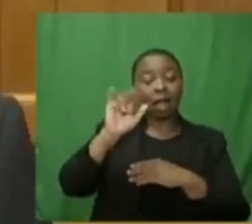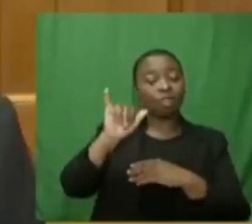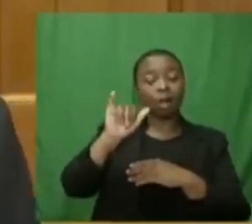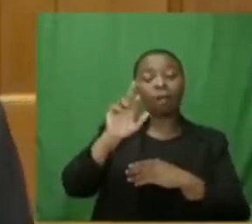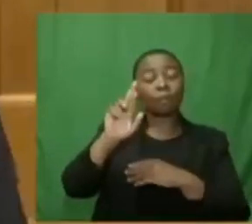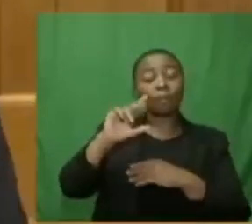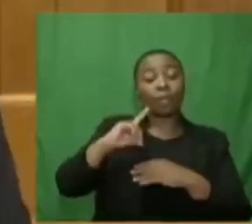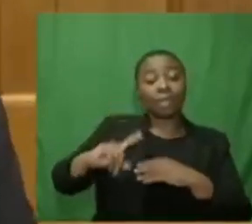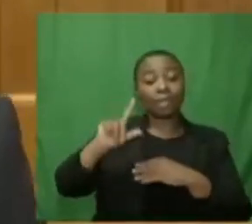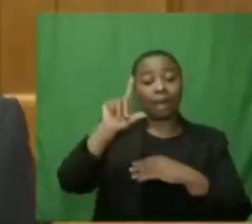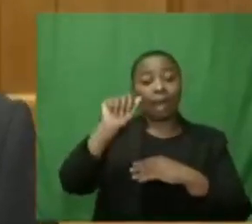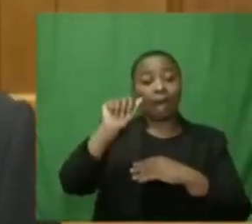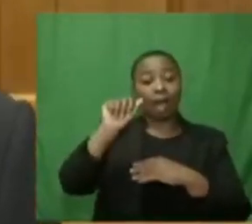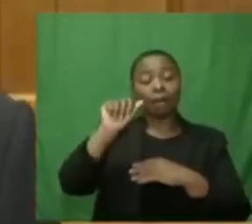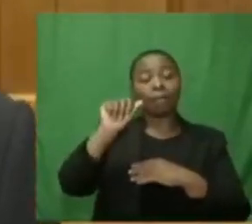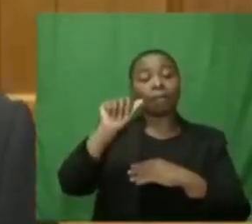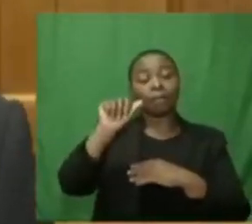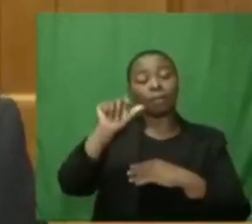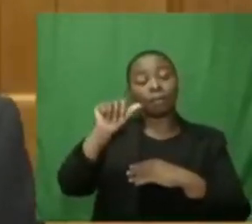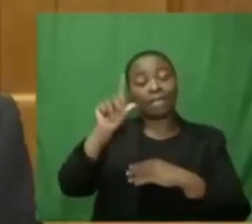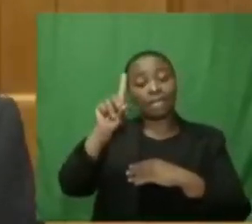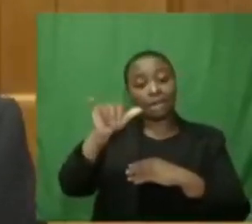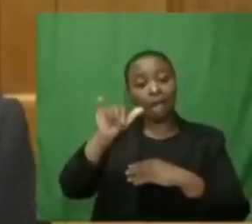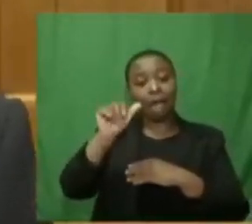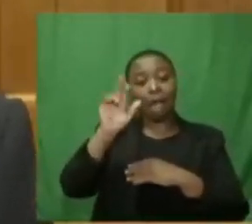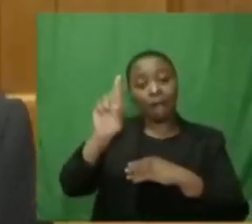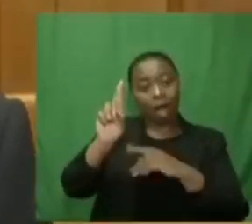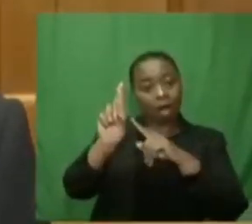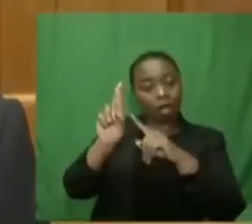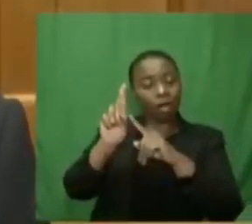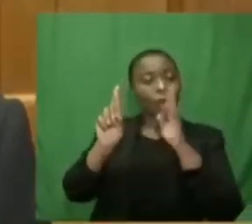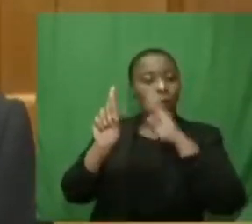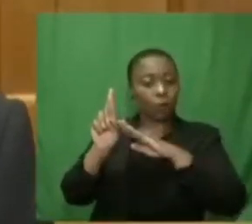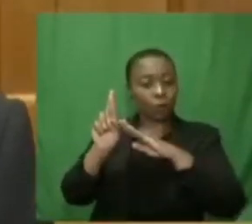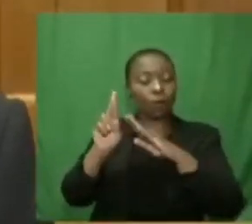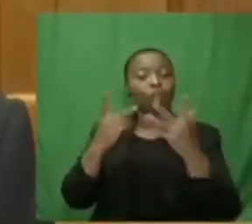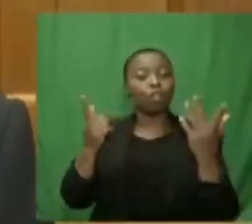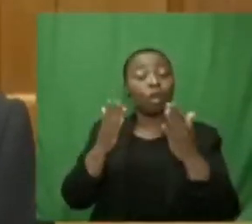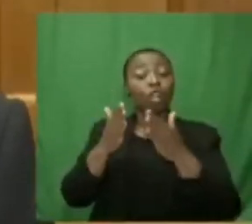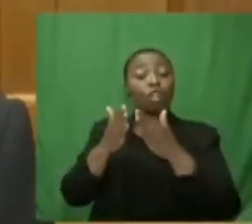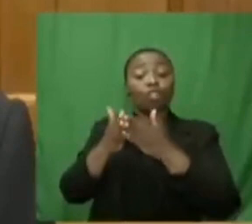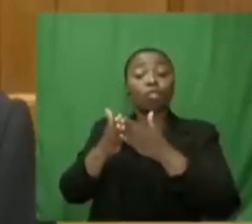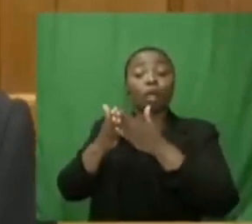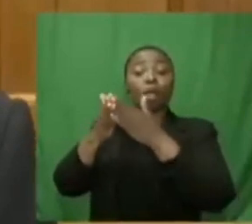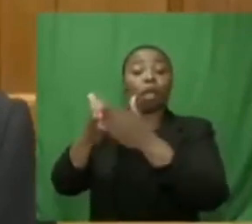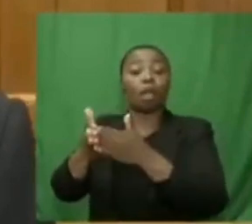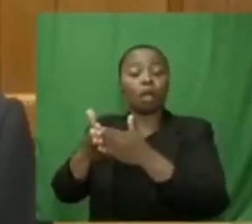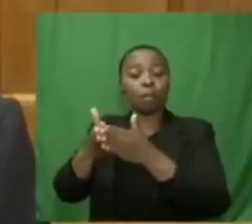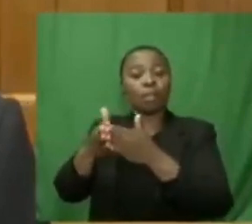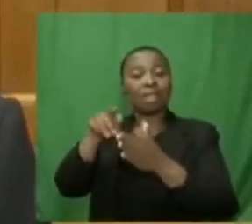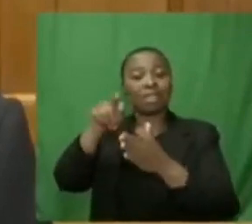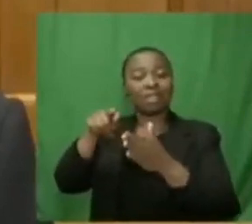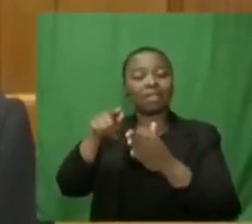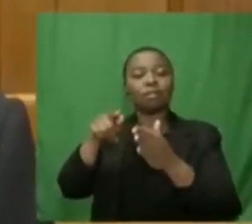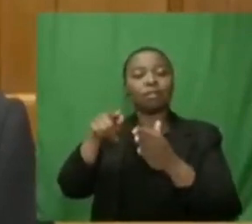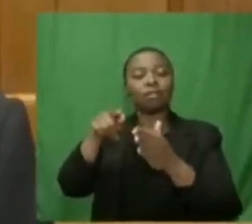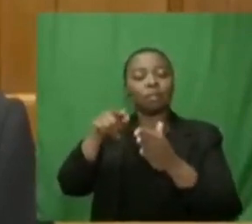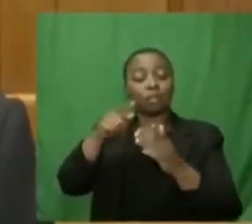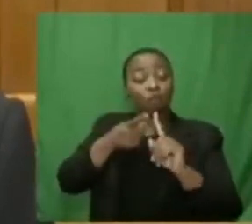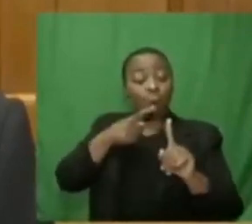The panel found that there was no evidence to support the claim that the ship transported weapons from South